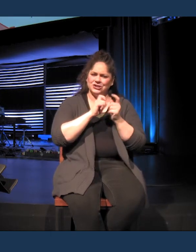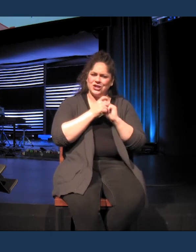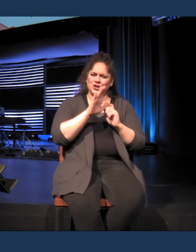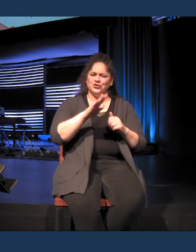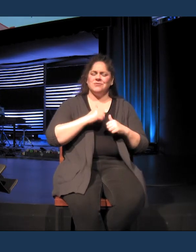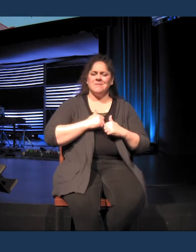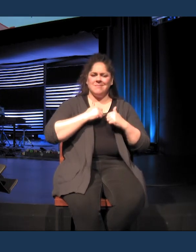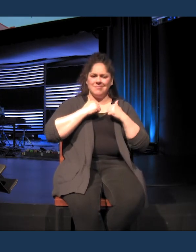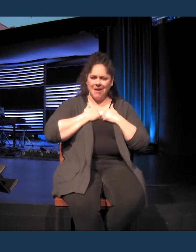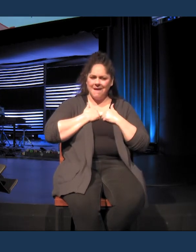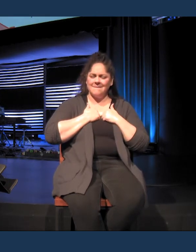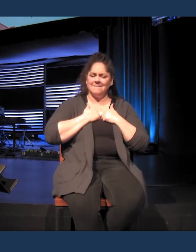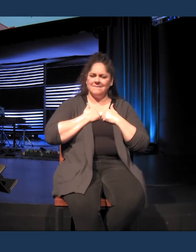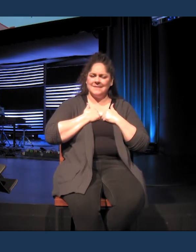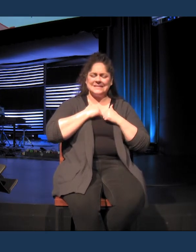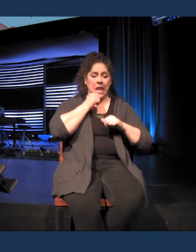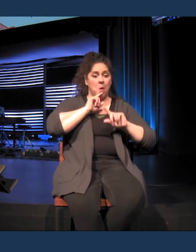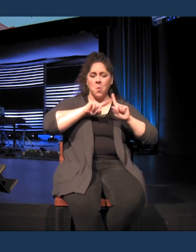how God has changed our lives.